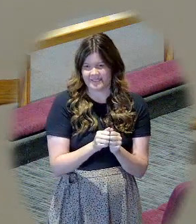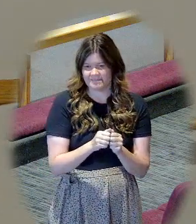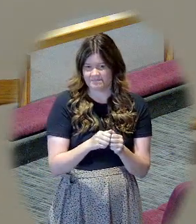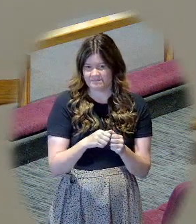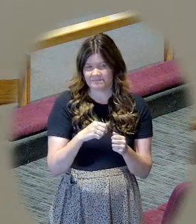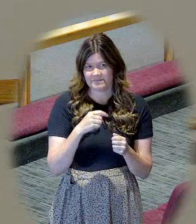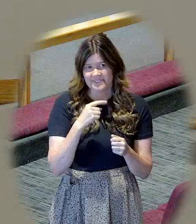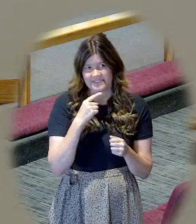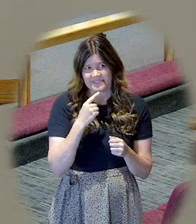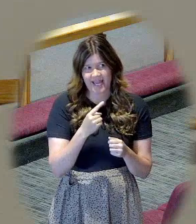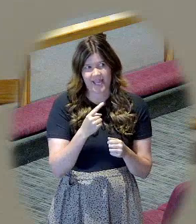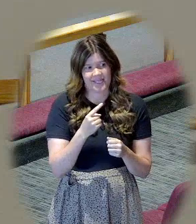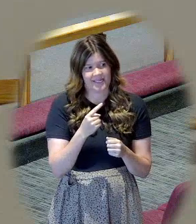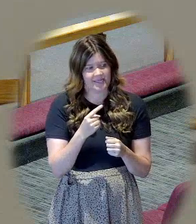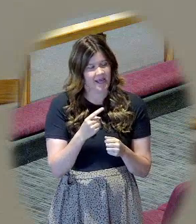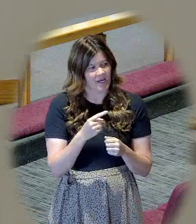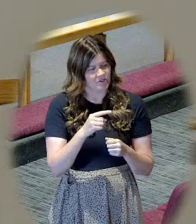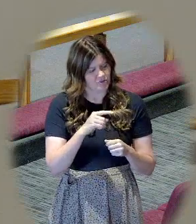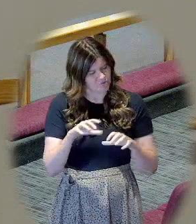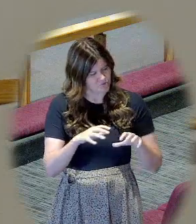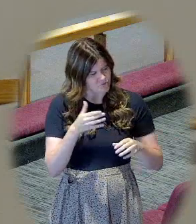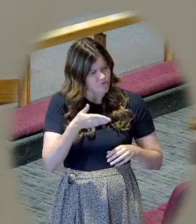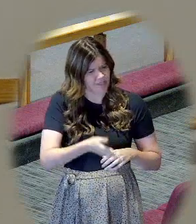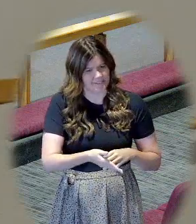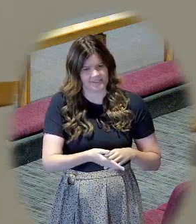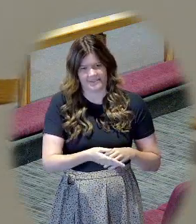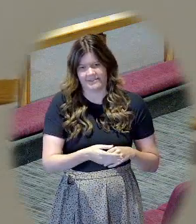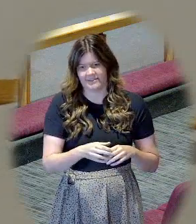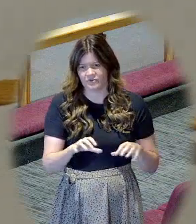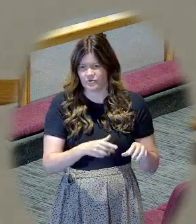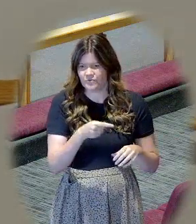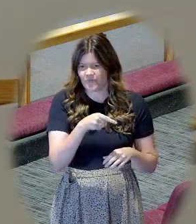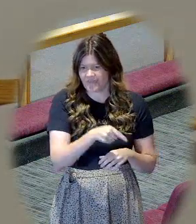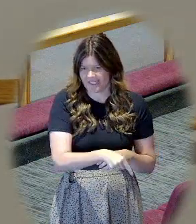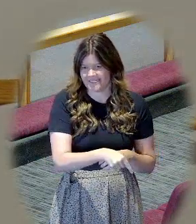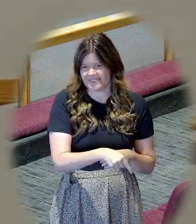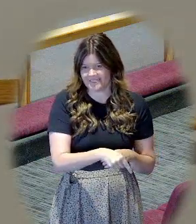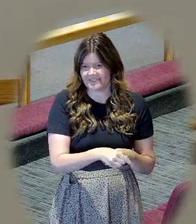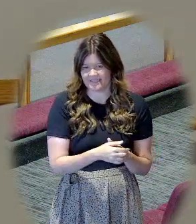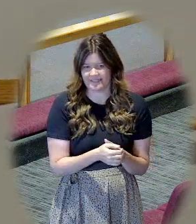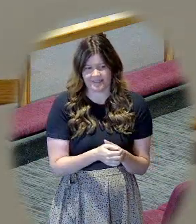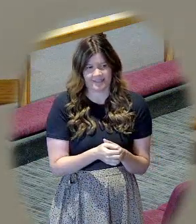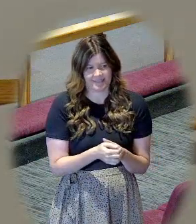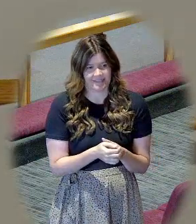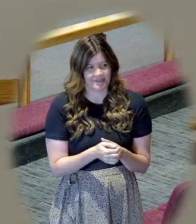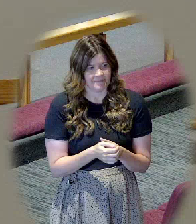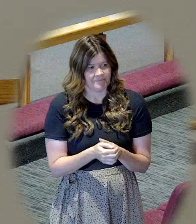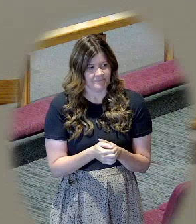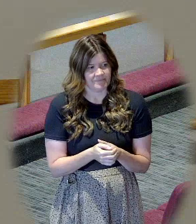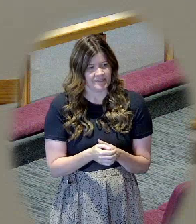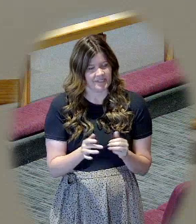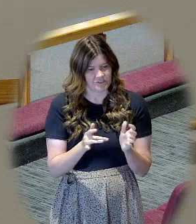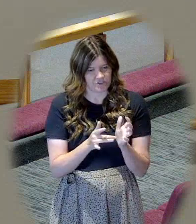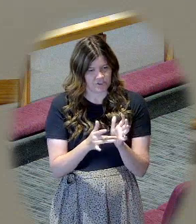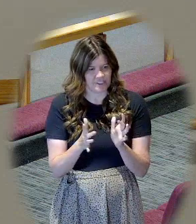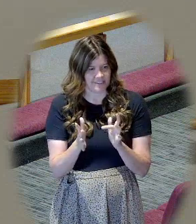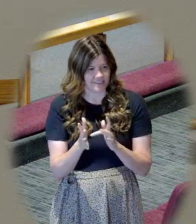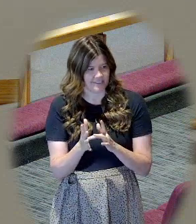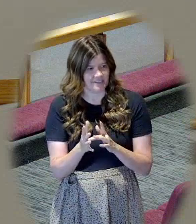imperative, and an imperative is a do this, right? Do this. That's imperative. His simple